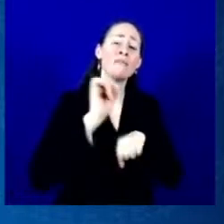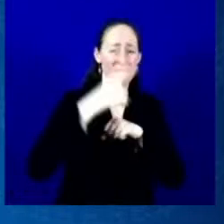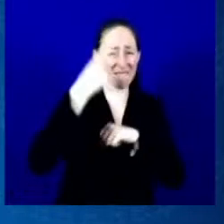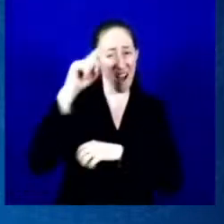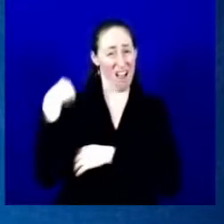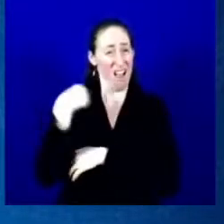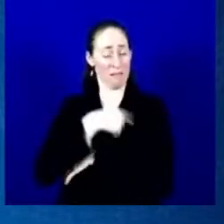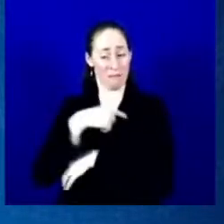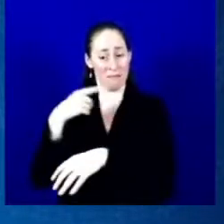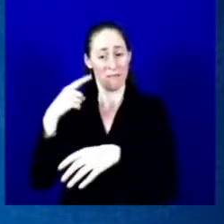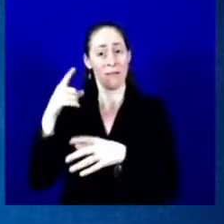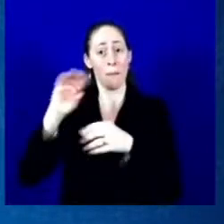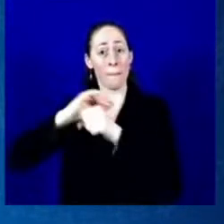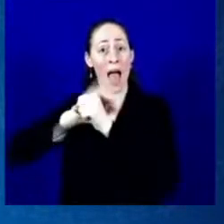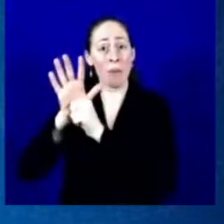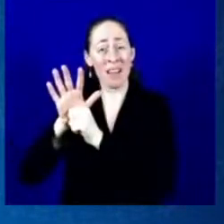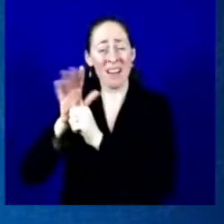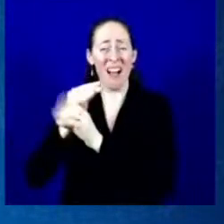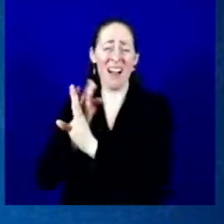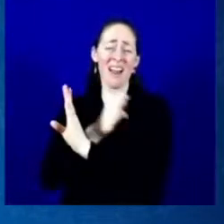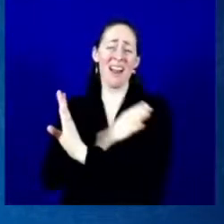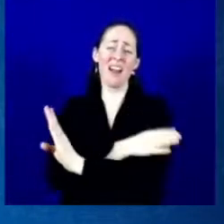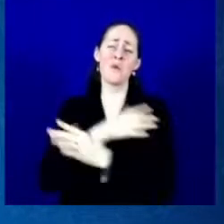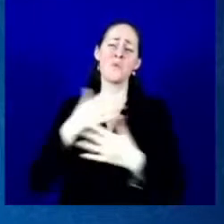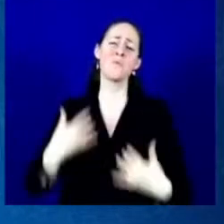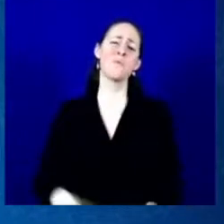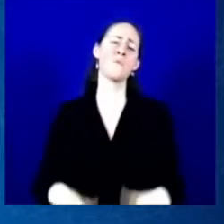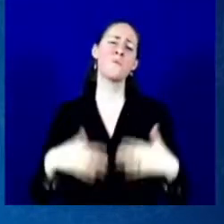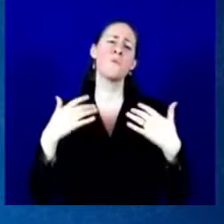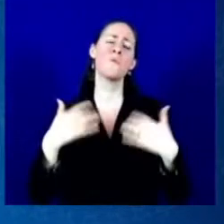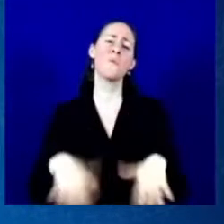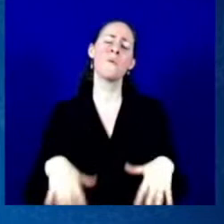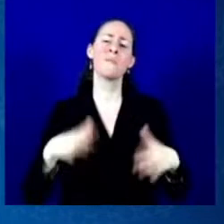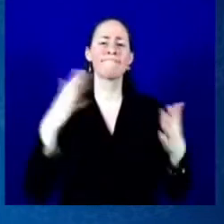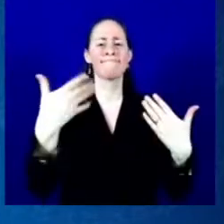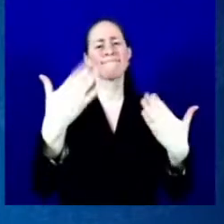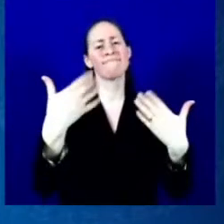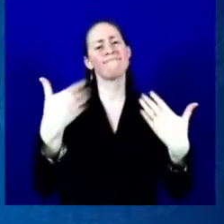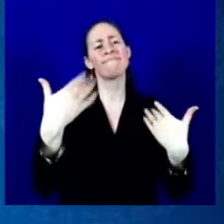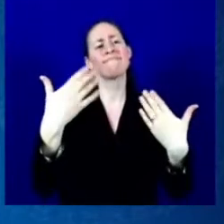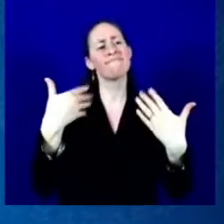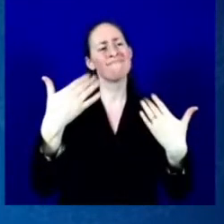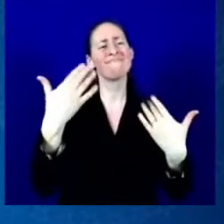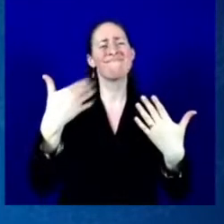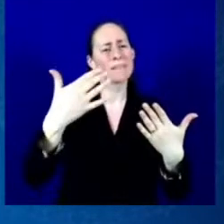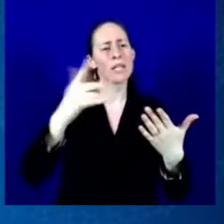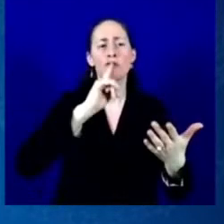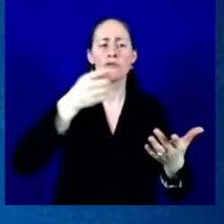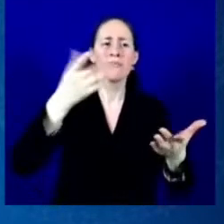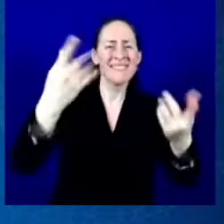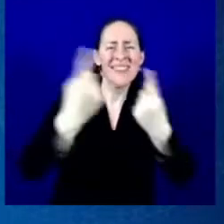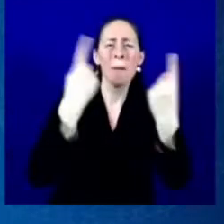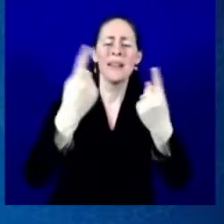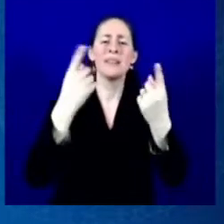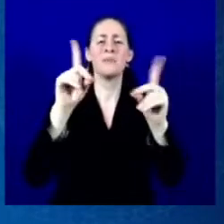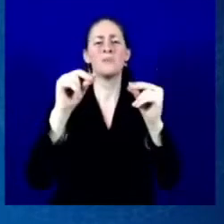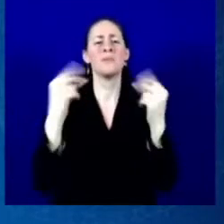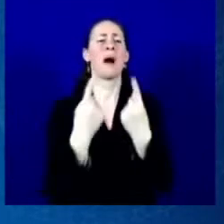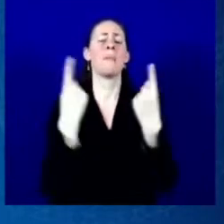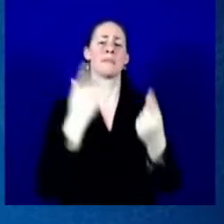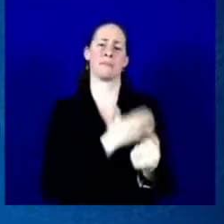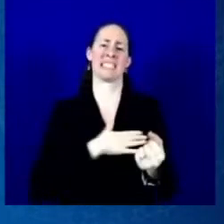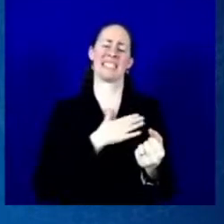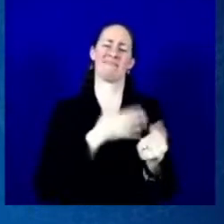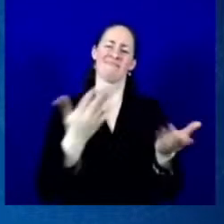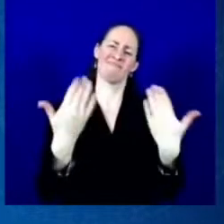reform. We should act. Let's argue over it. Let's debate it, but let's act. And if we truly want